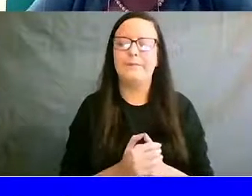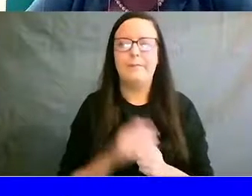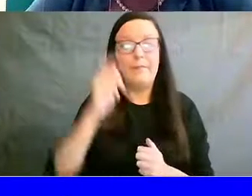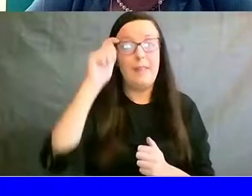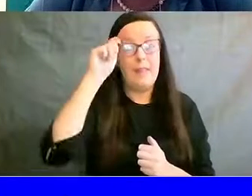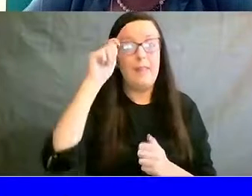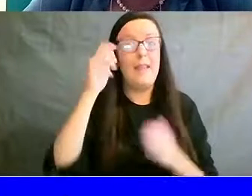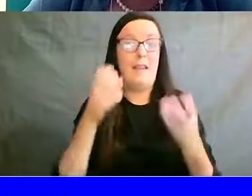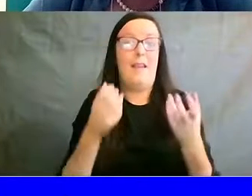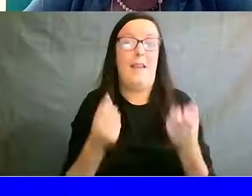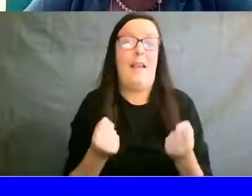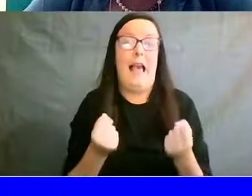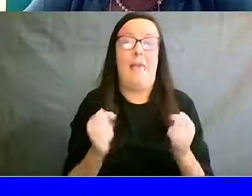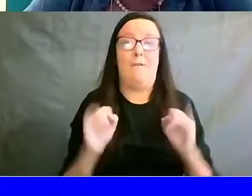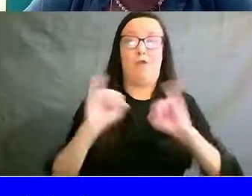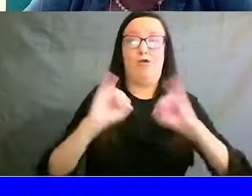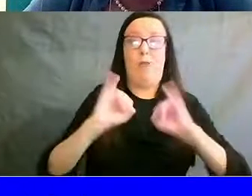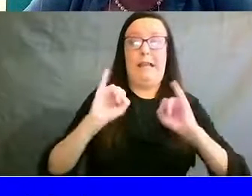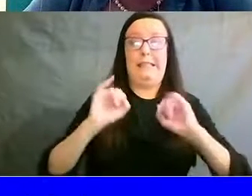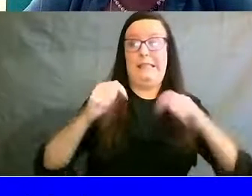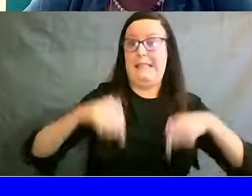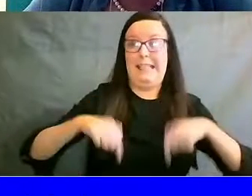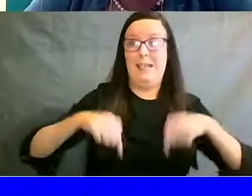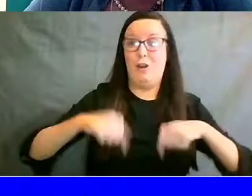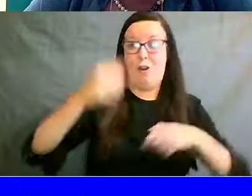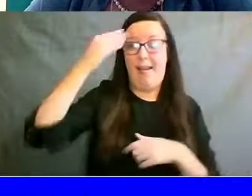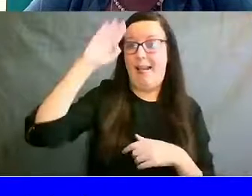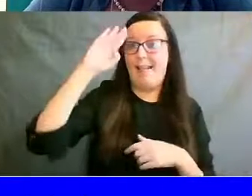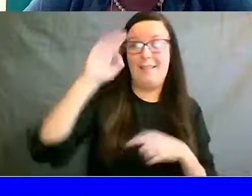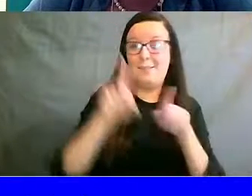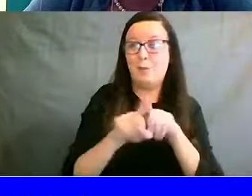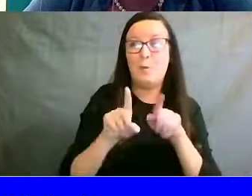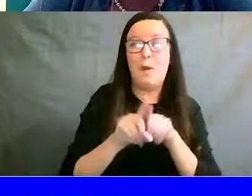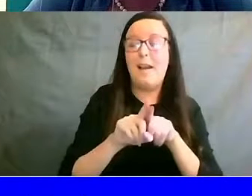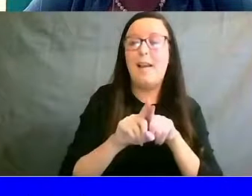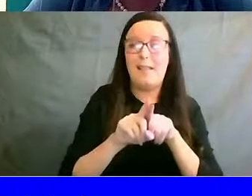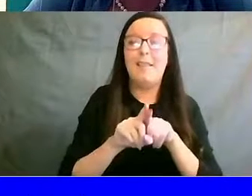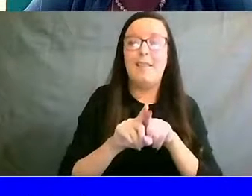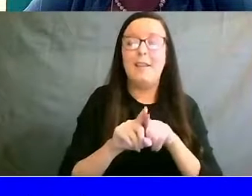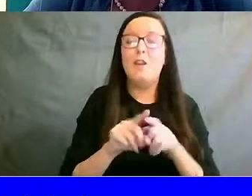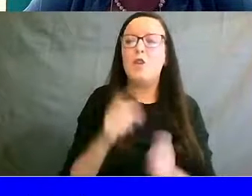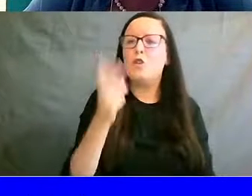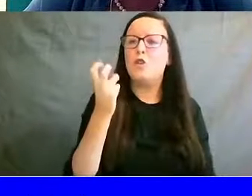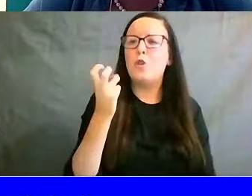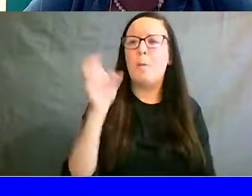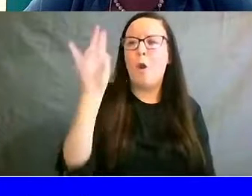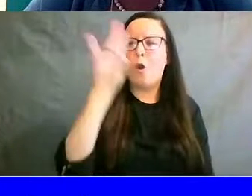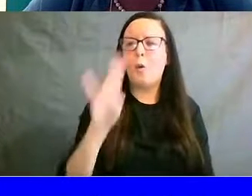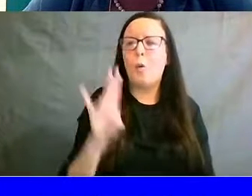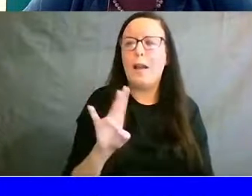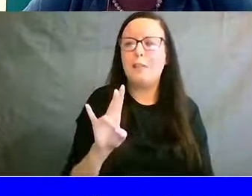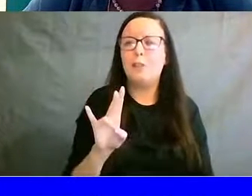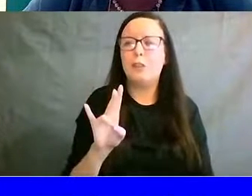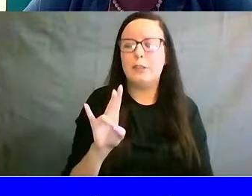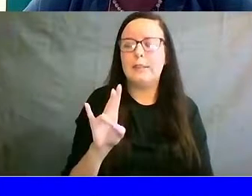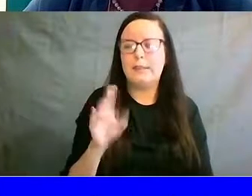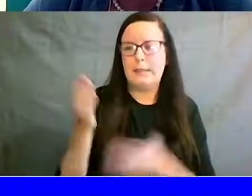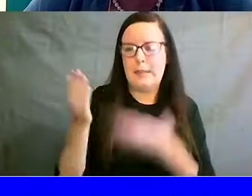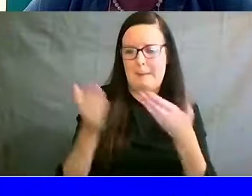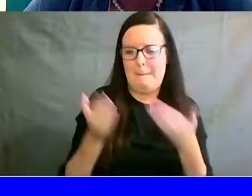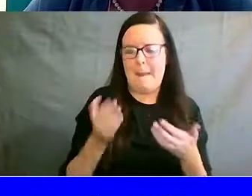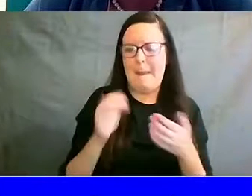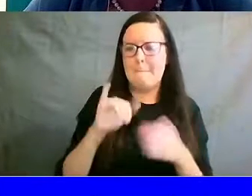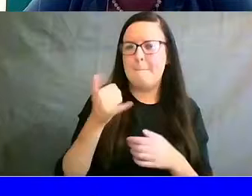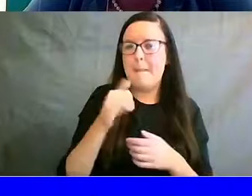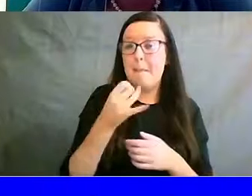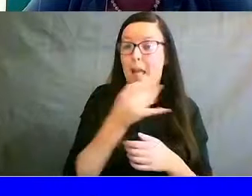in criminal legal aid here as well. There's two more questions that have come in, and maybe I'll ask